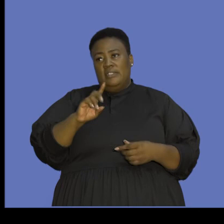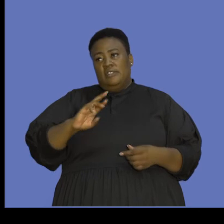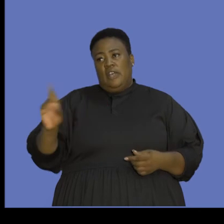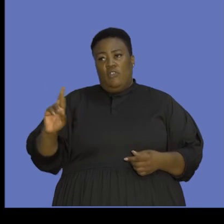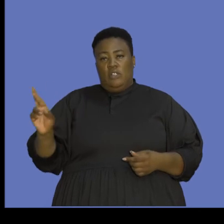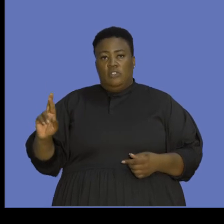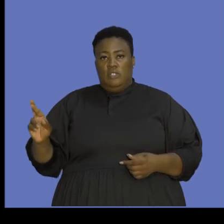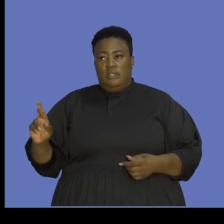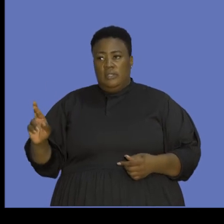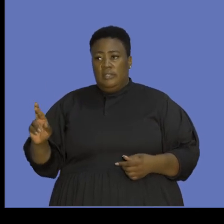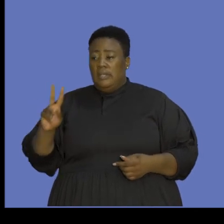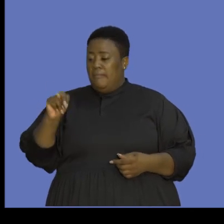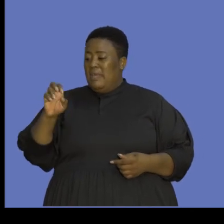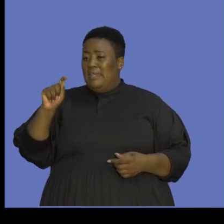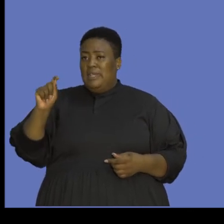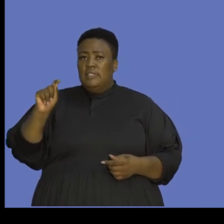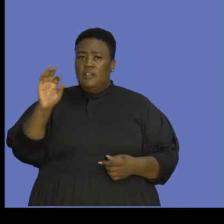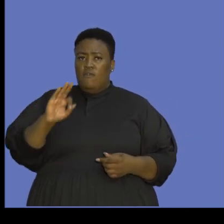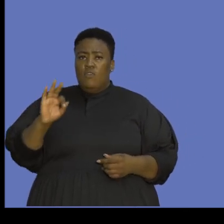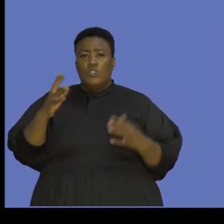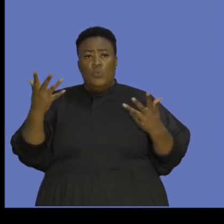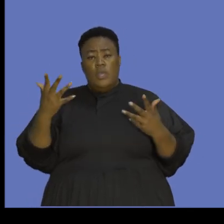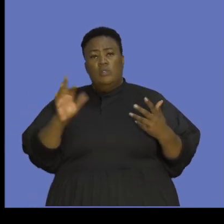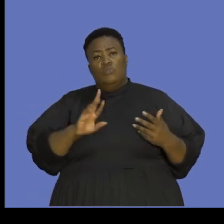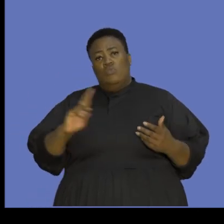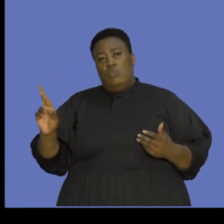My net force was to the right.